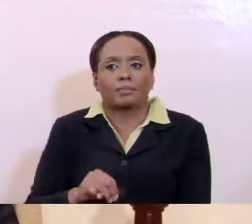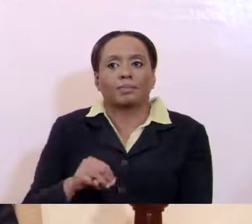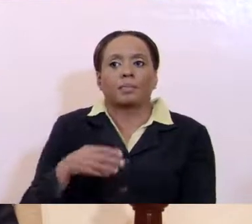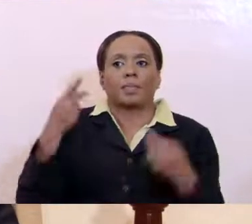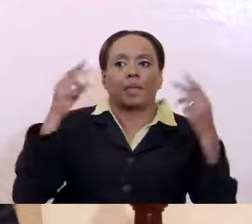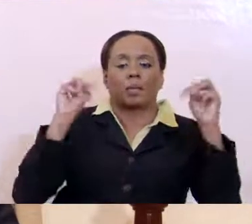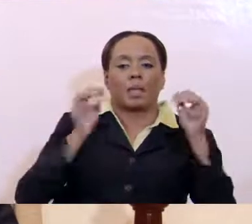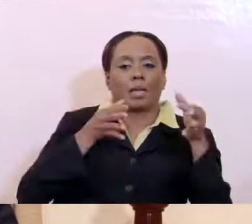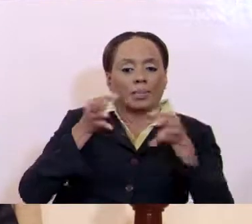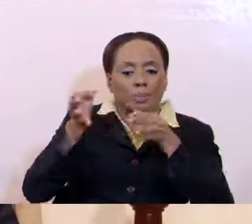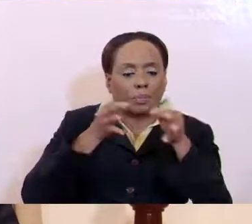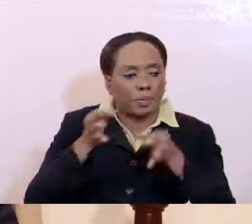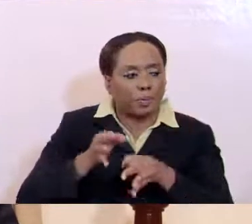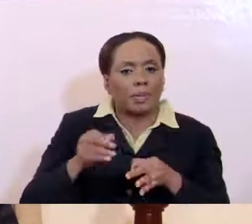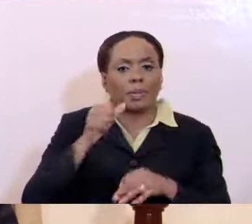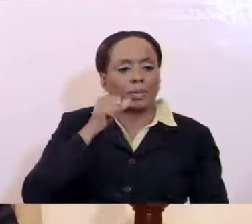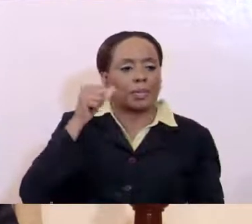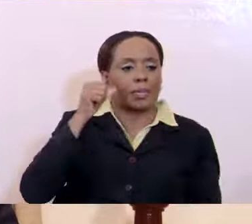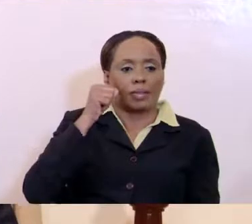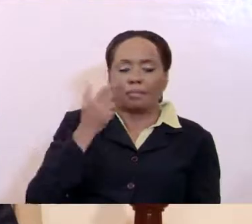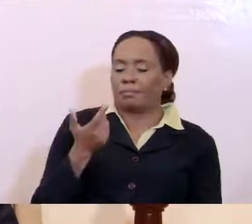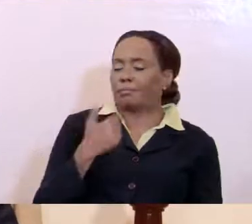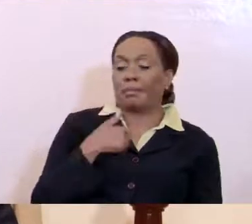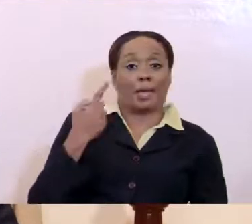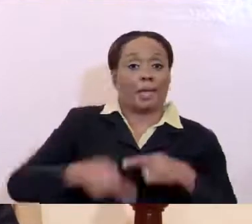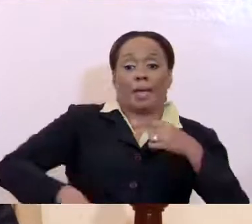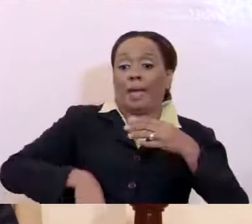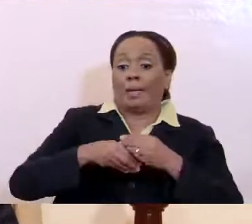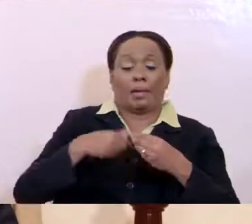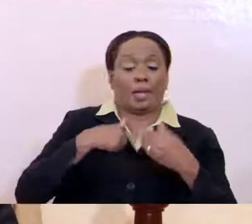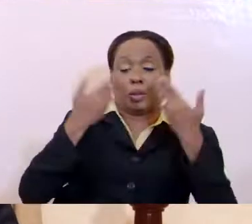detail yesterday. So there's no more that I can add to that.